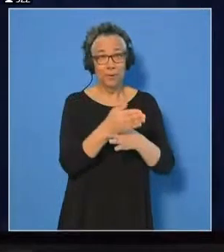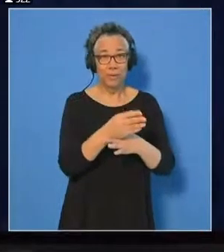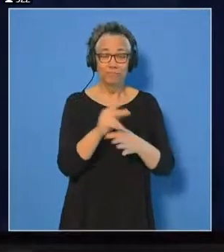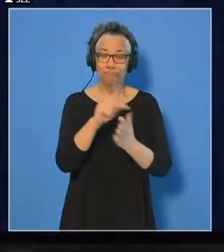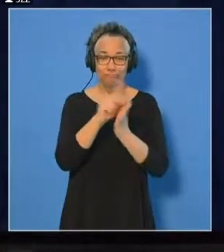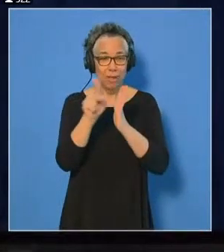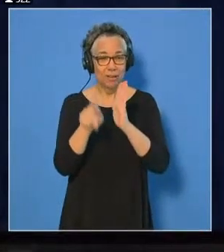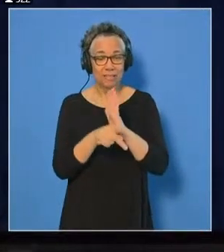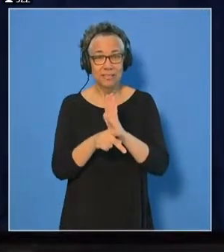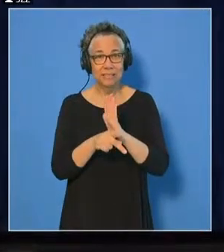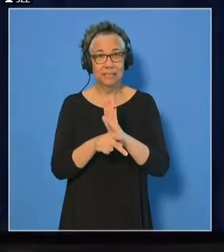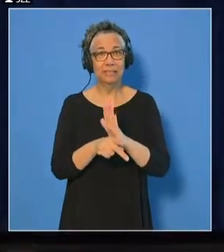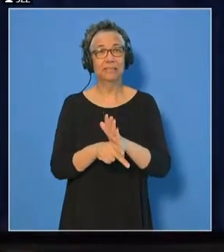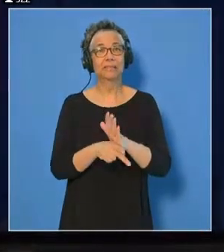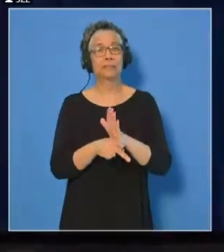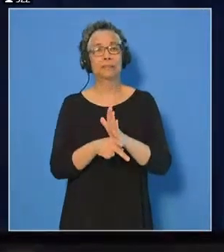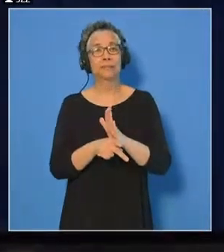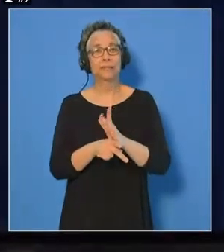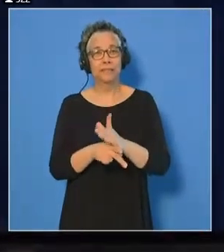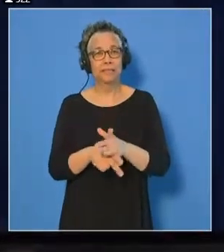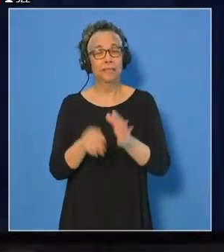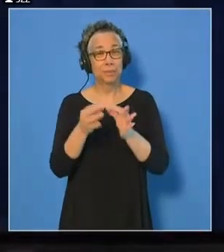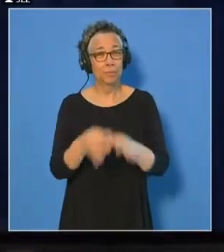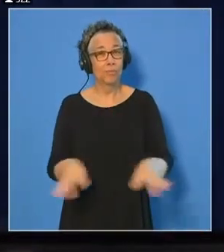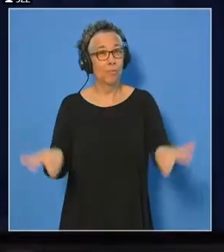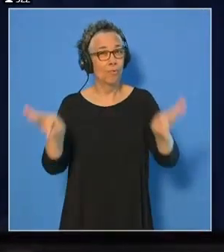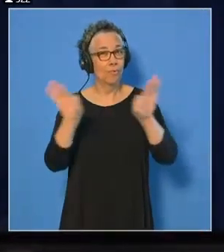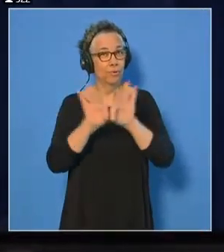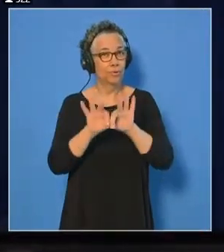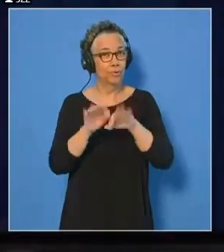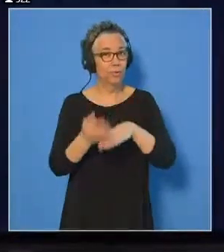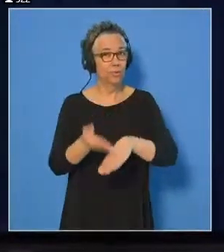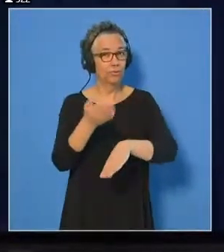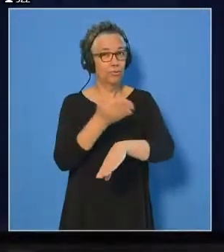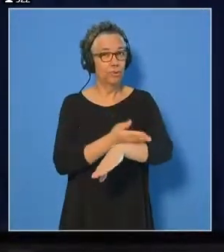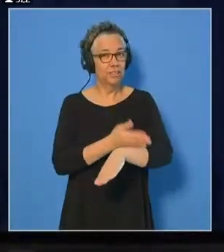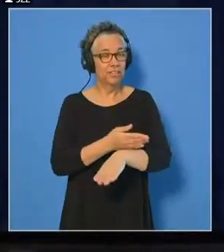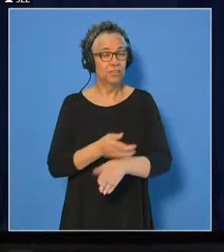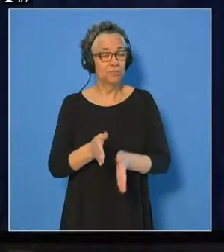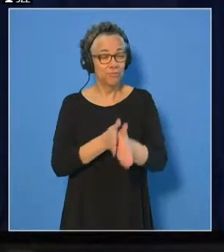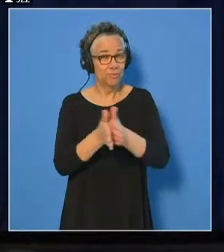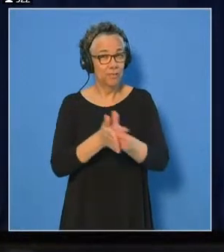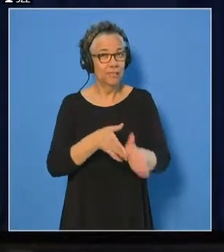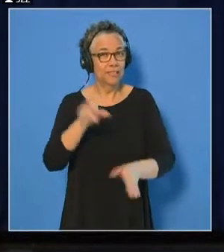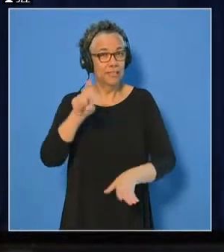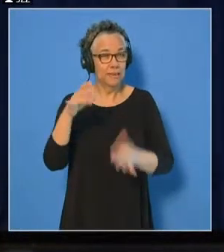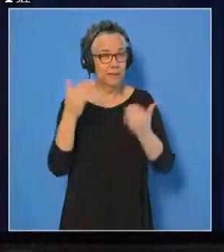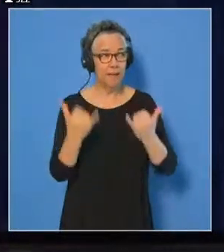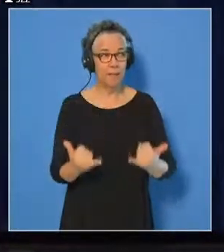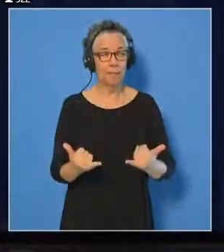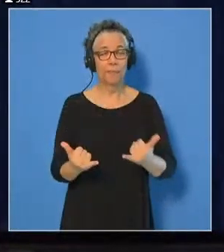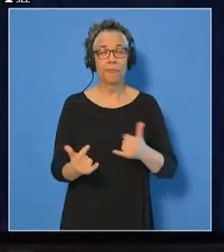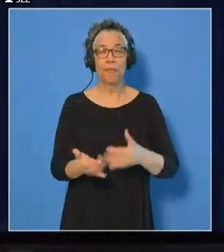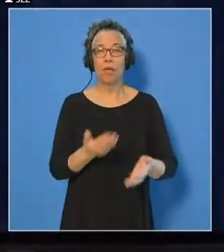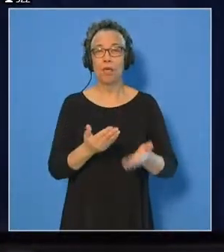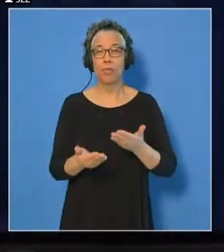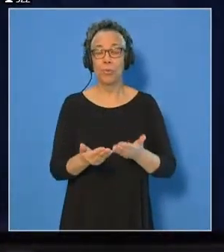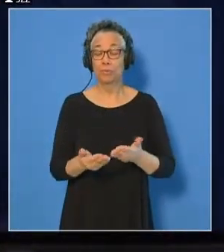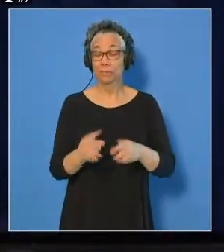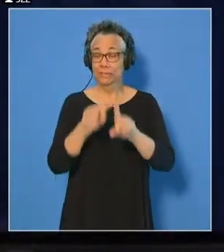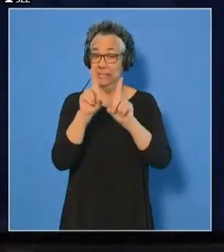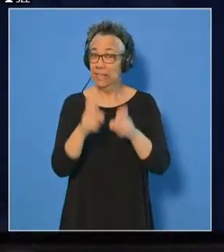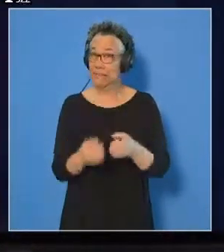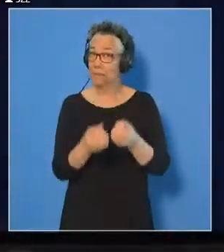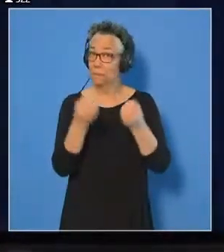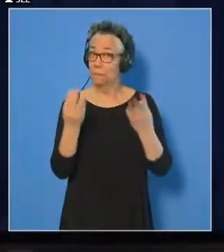is critical to advancing the testing regime so desperately needed now. Though we have tested a great deal of persons,